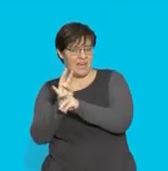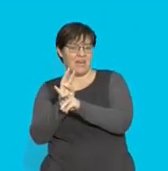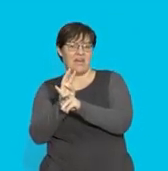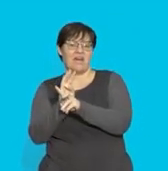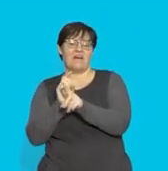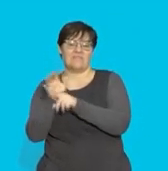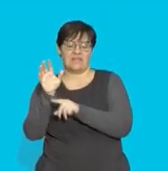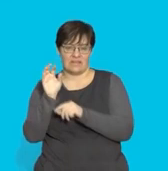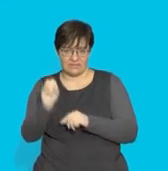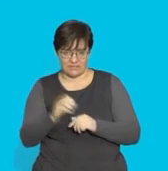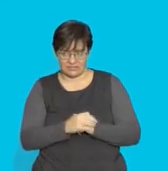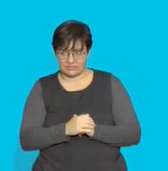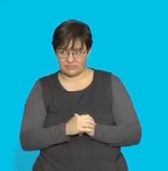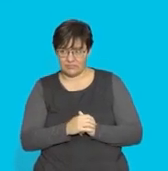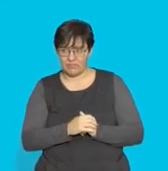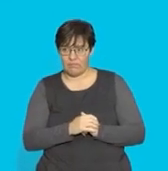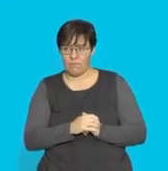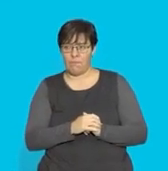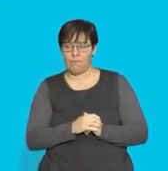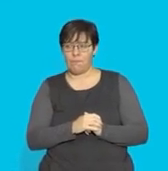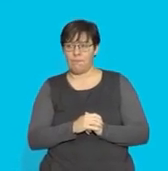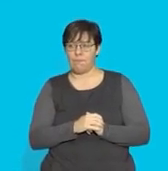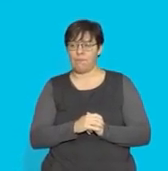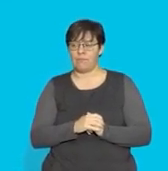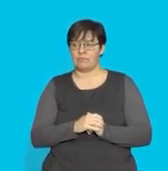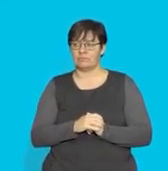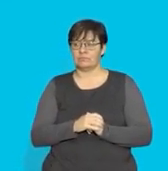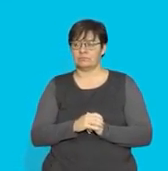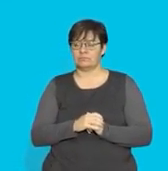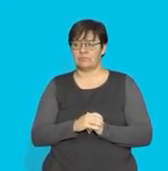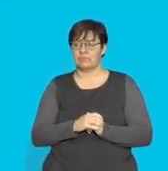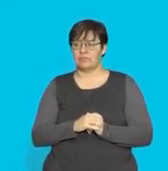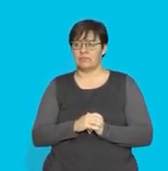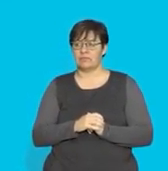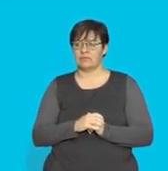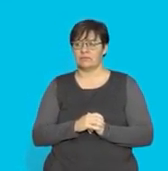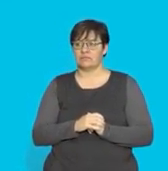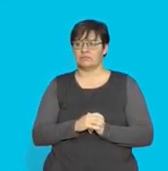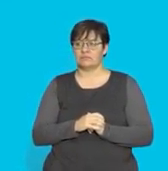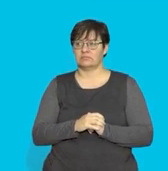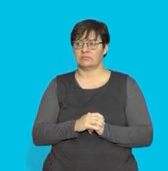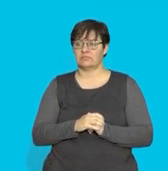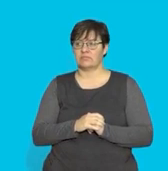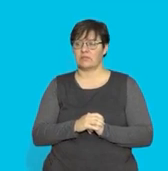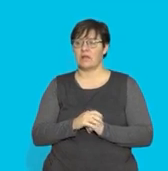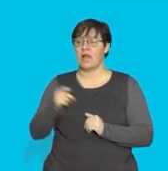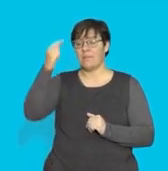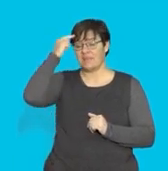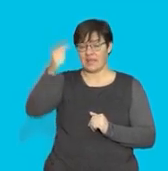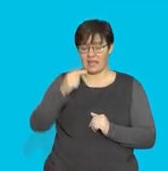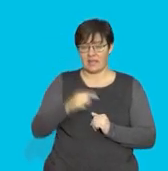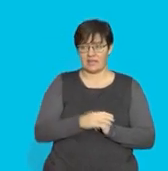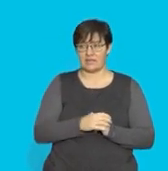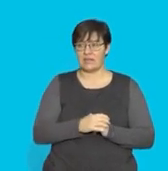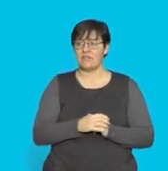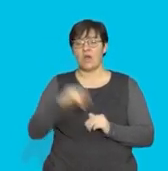and that is a cross with a heterozygous female. So the female is